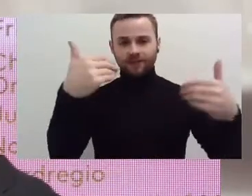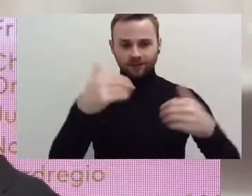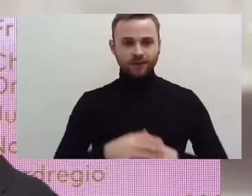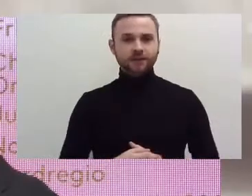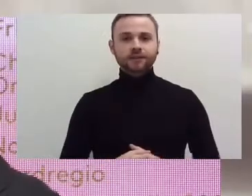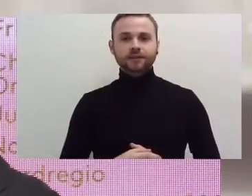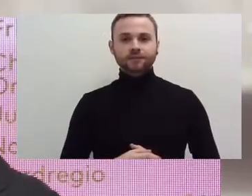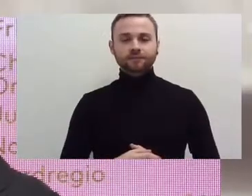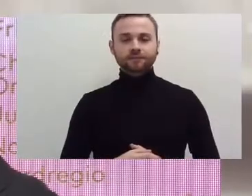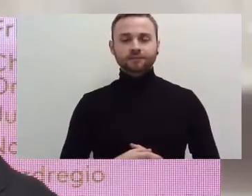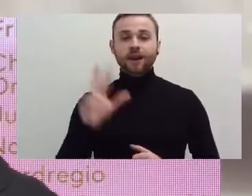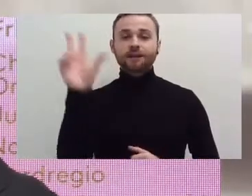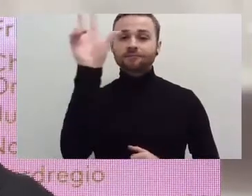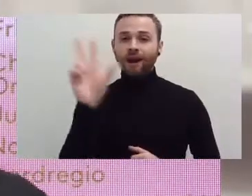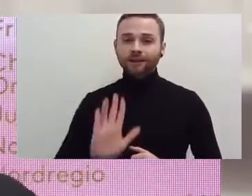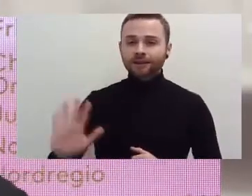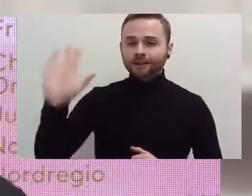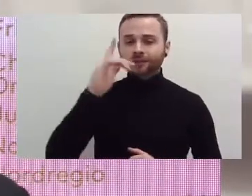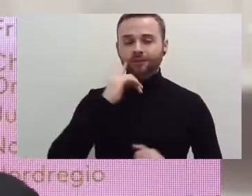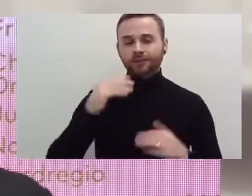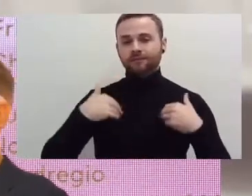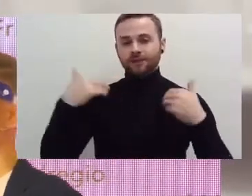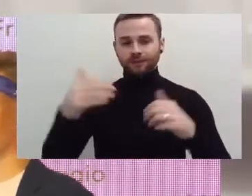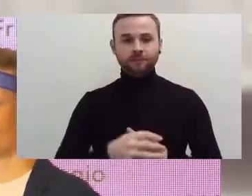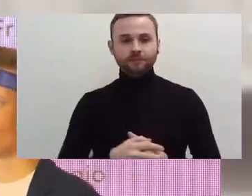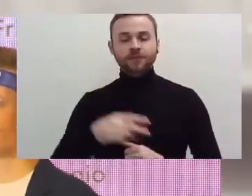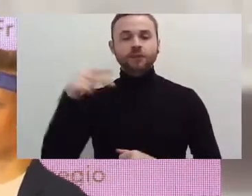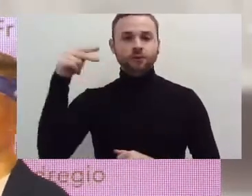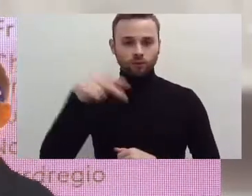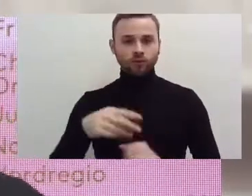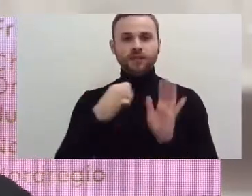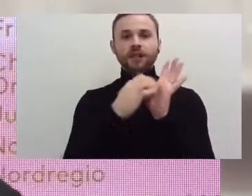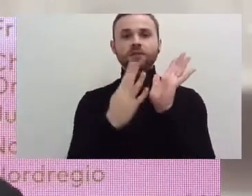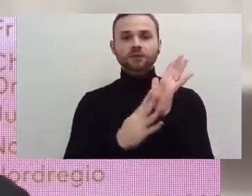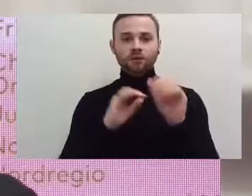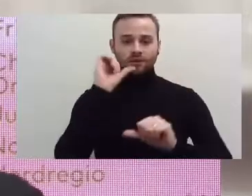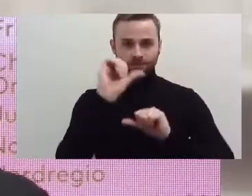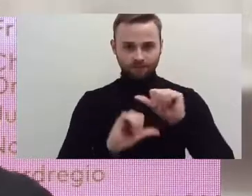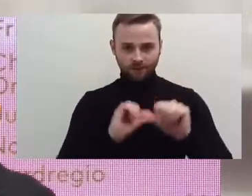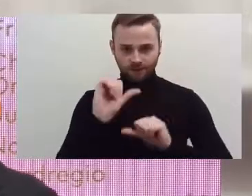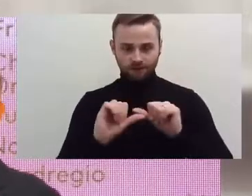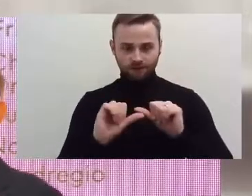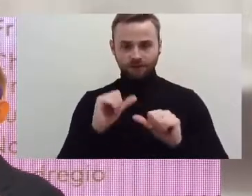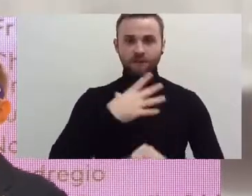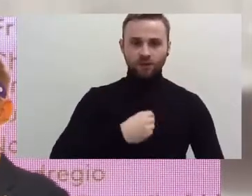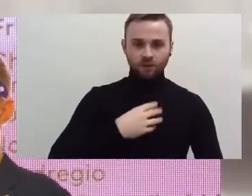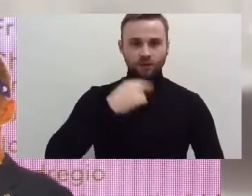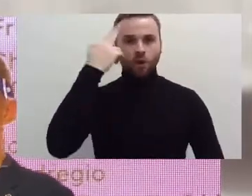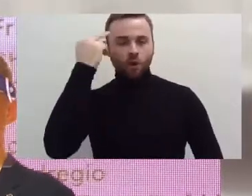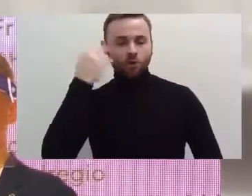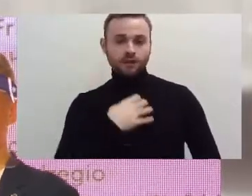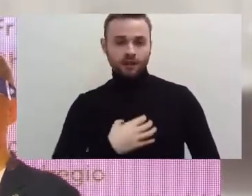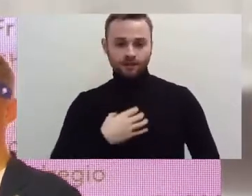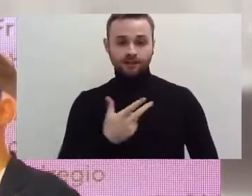2019, three Lithuanian cities, Vilnius, Kaunas and Alytus, has committed to seek the child's friendly